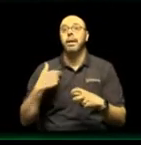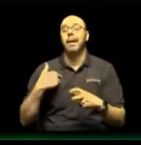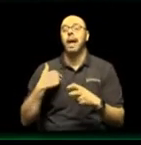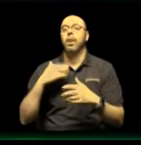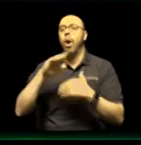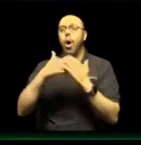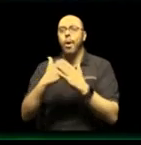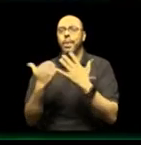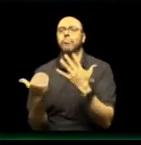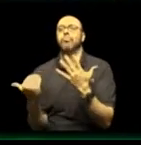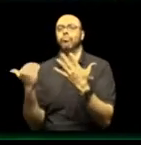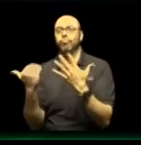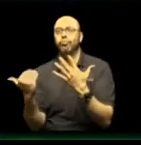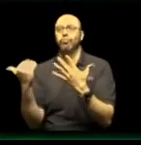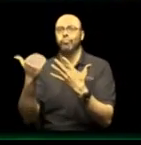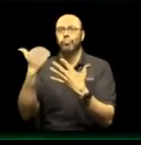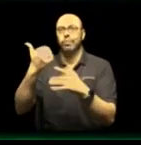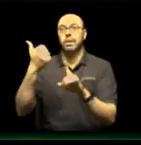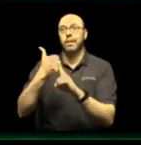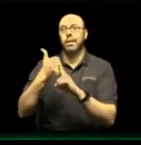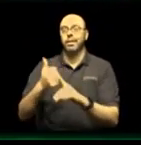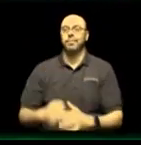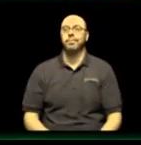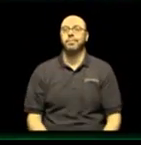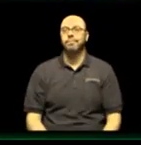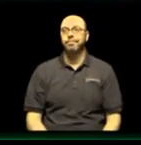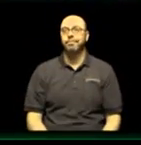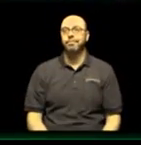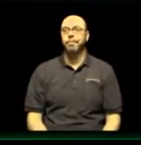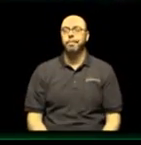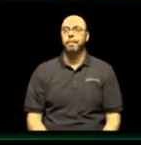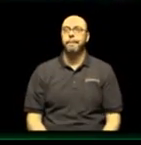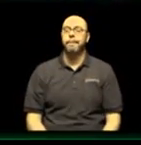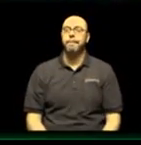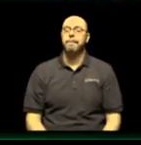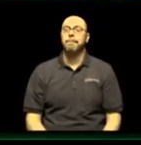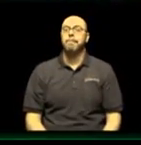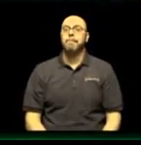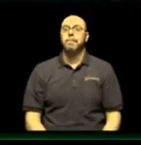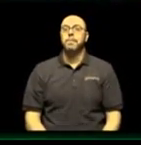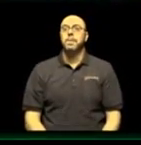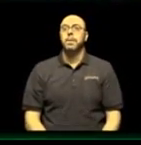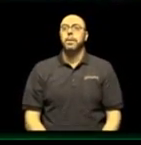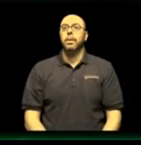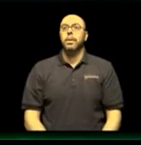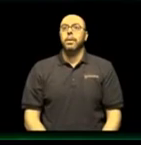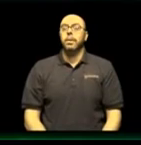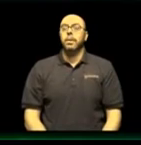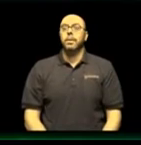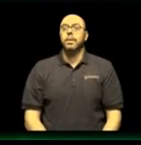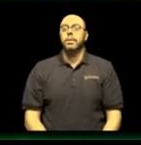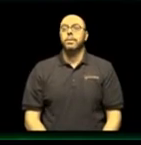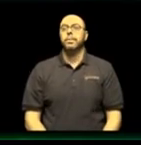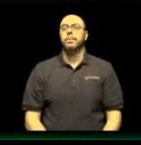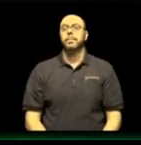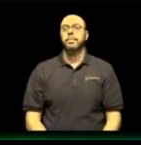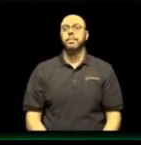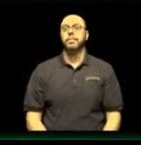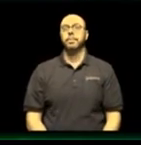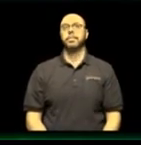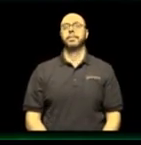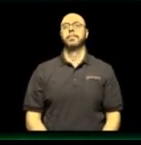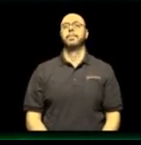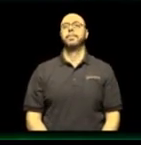steps. Yeah. That's an awesome story. You know that in the deaf community,